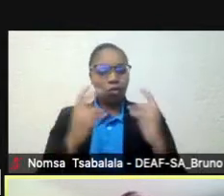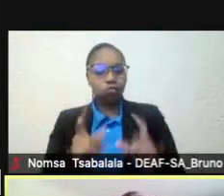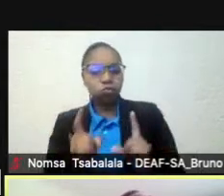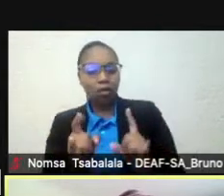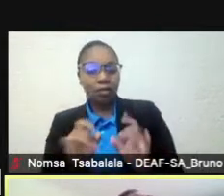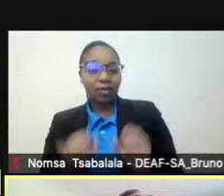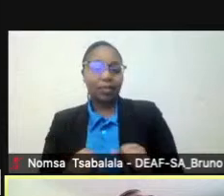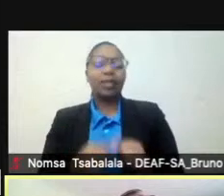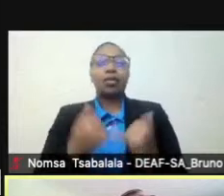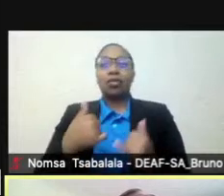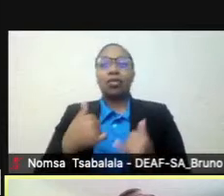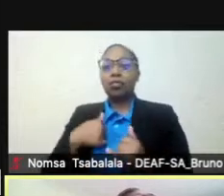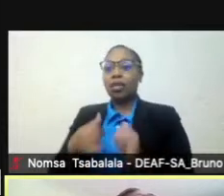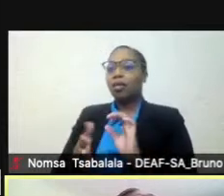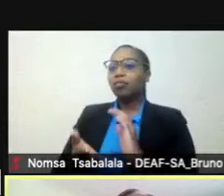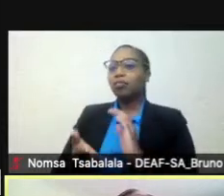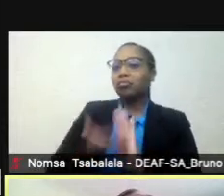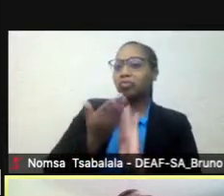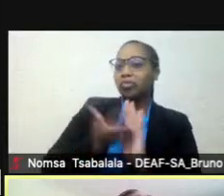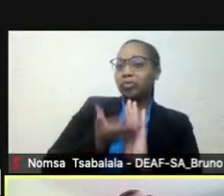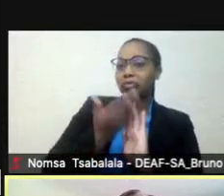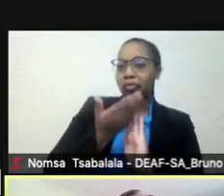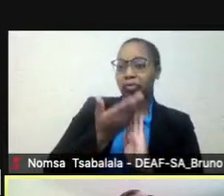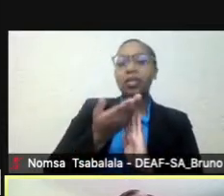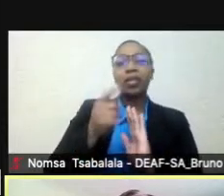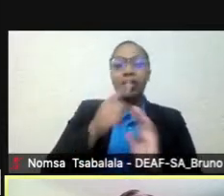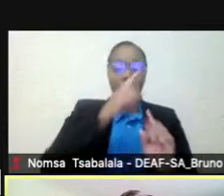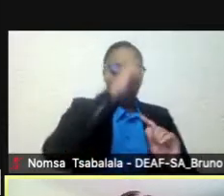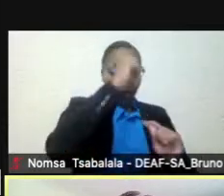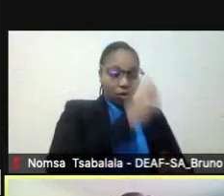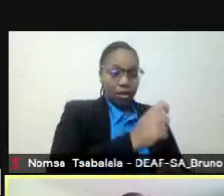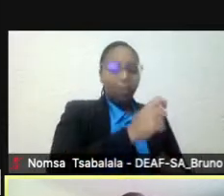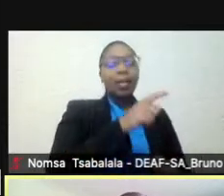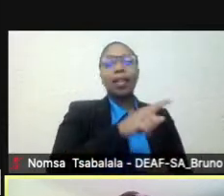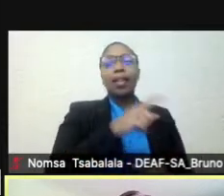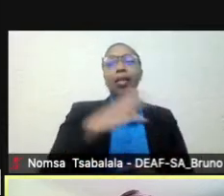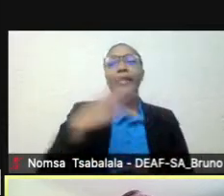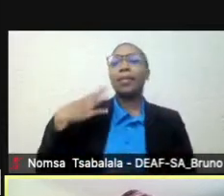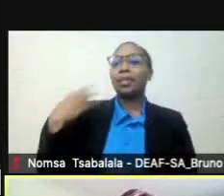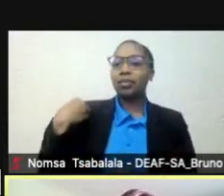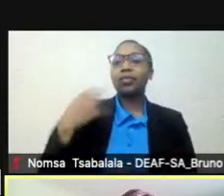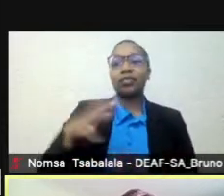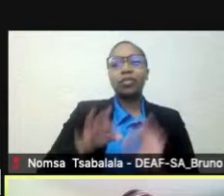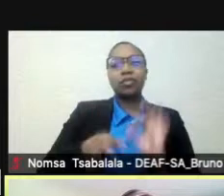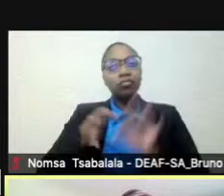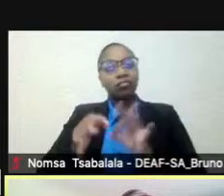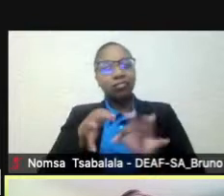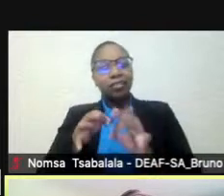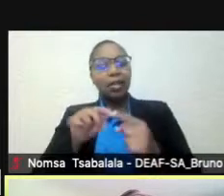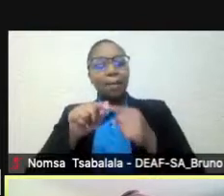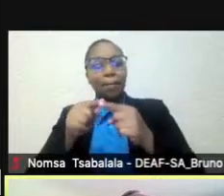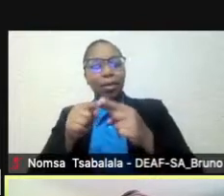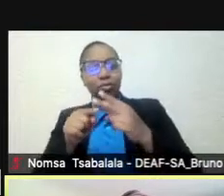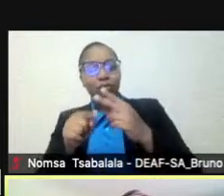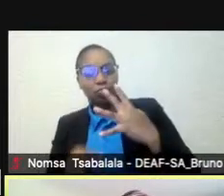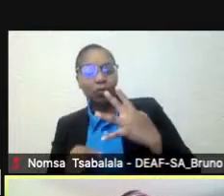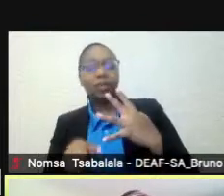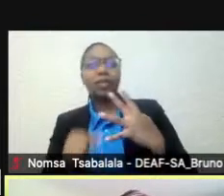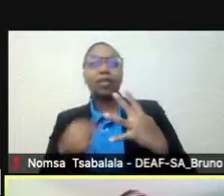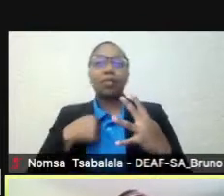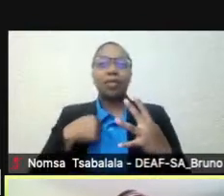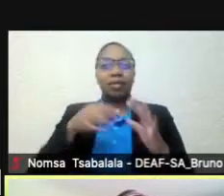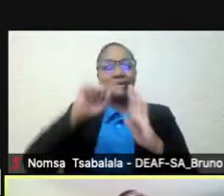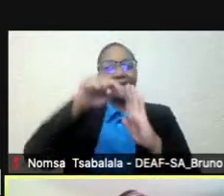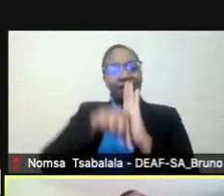an update. The Honourable Minister has highlighted some points, and so just to give some of the details of this. So at the moment,